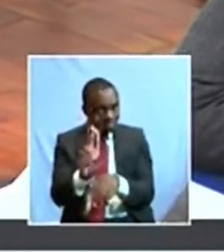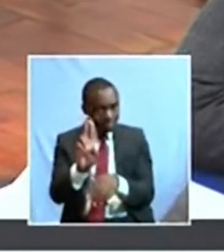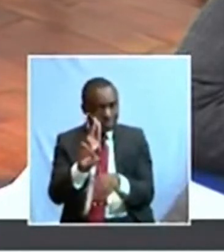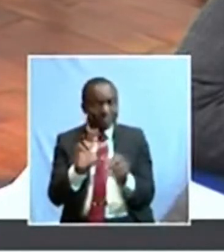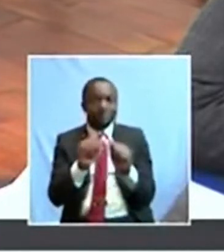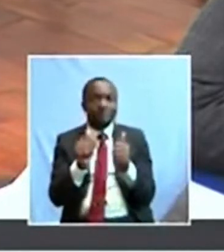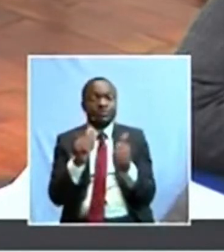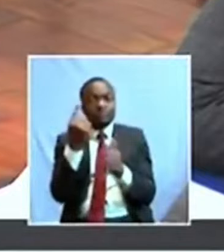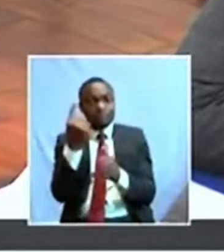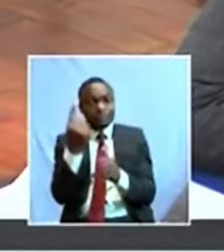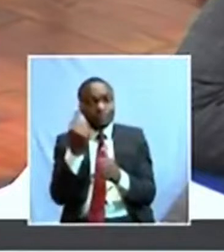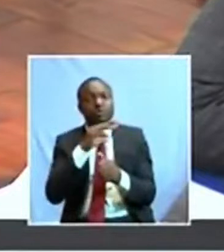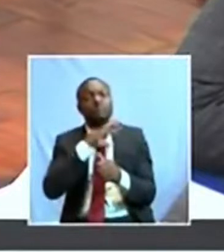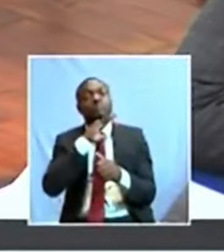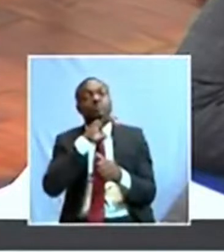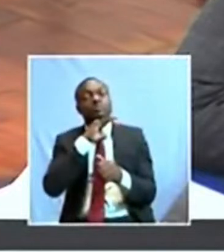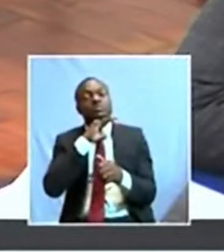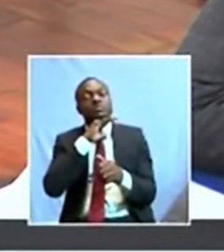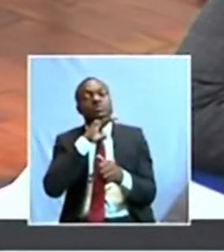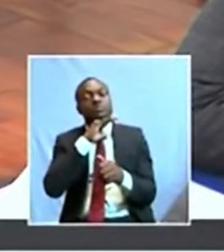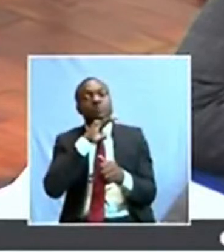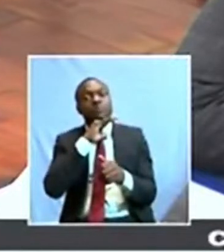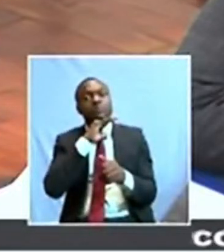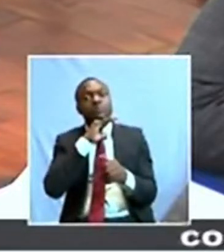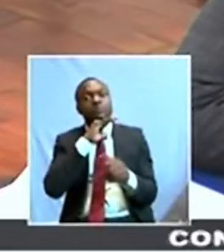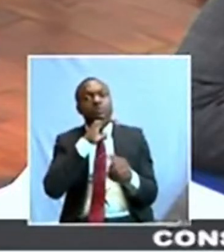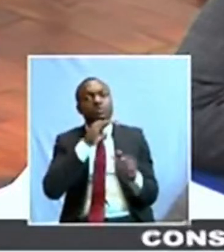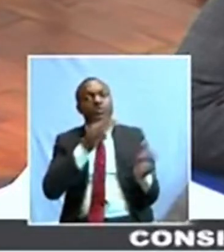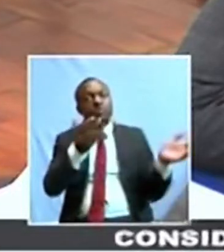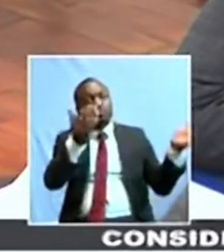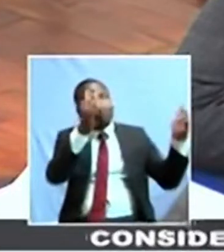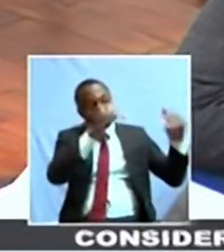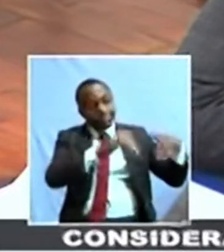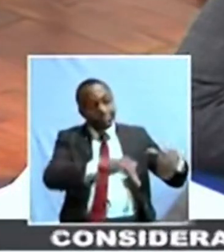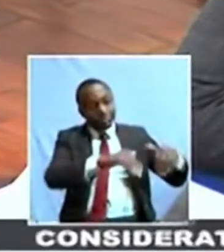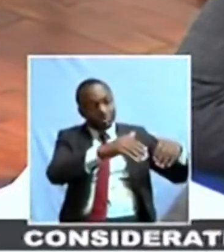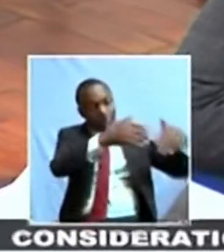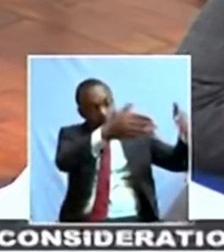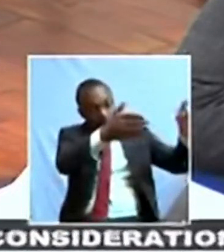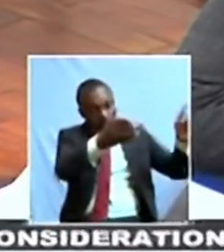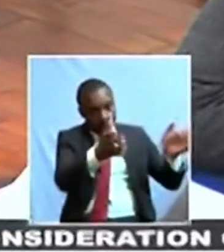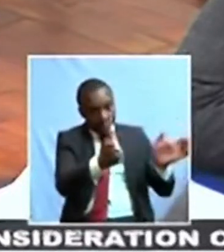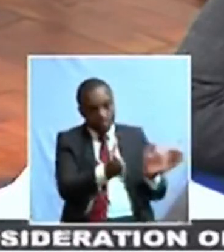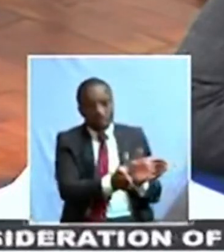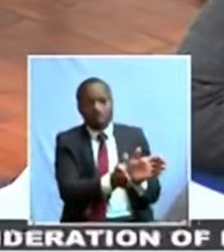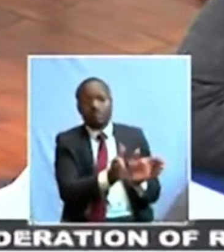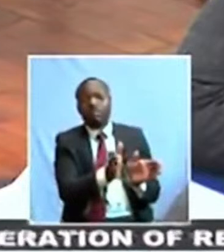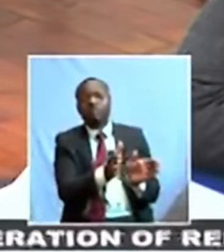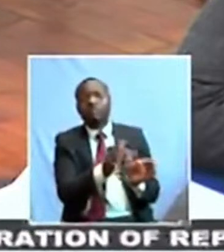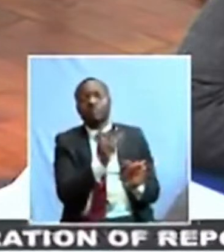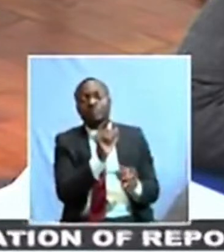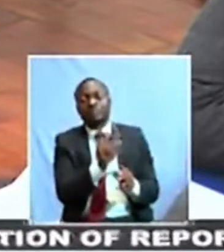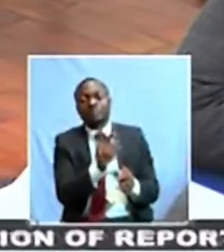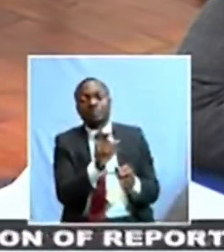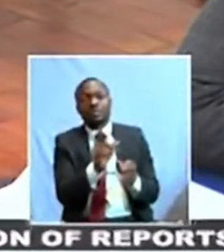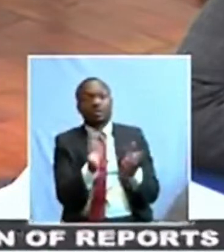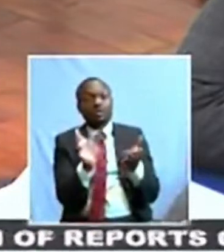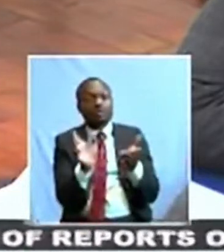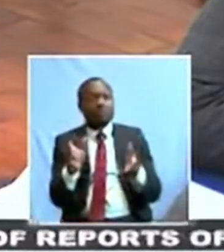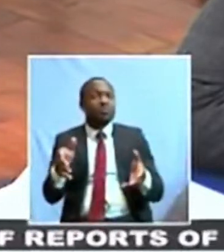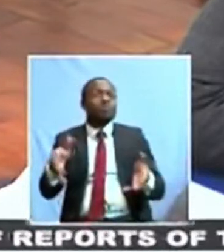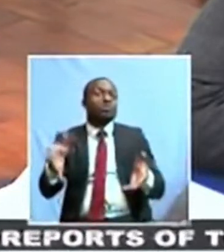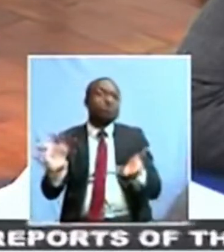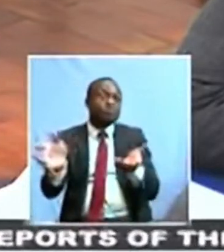and one refuse bay, which was available, has been available, was being collected on a